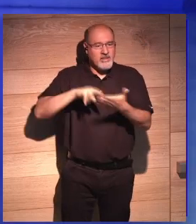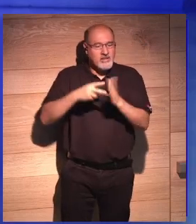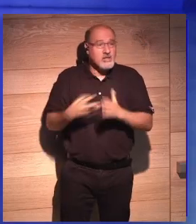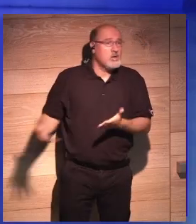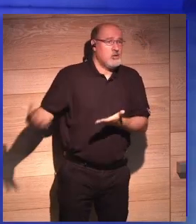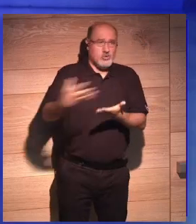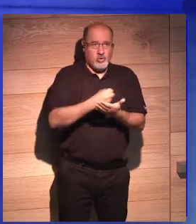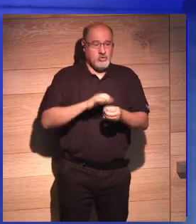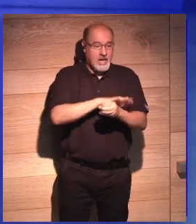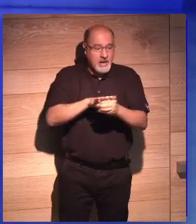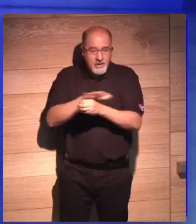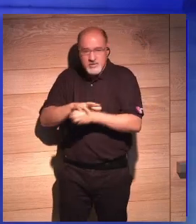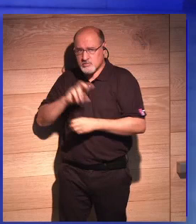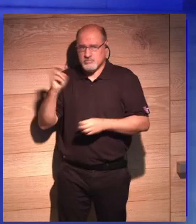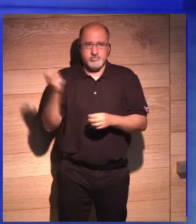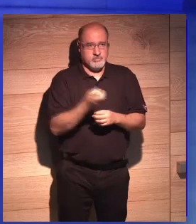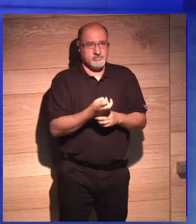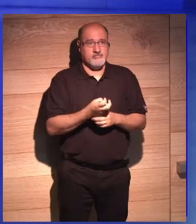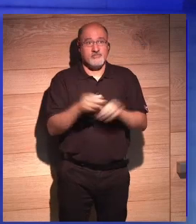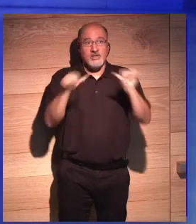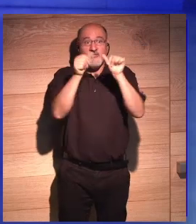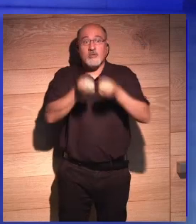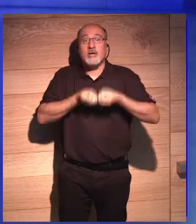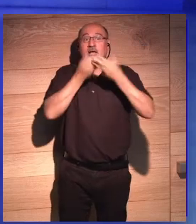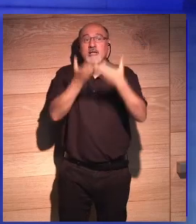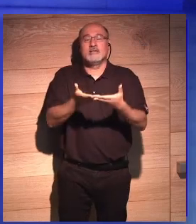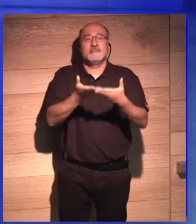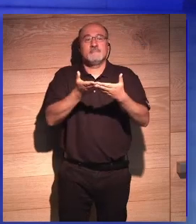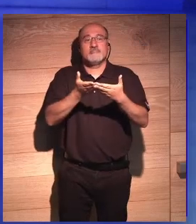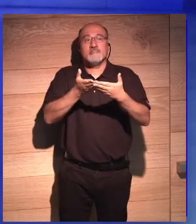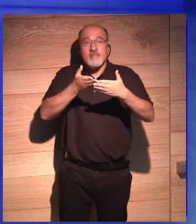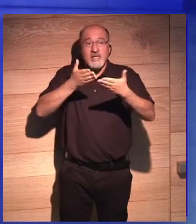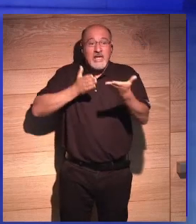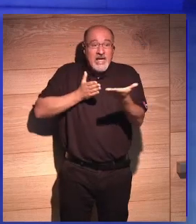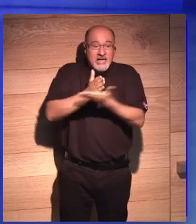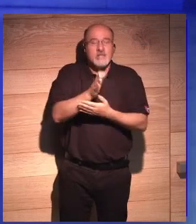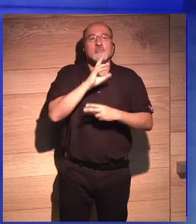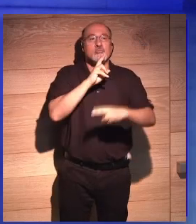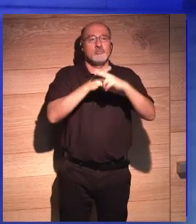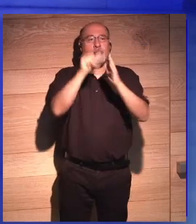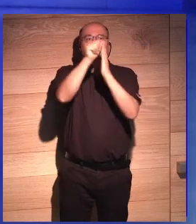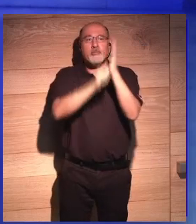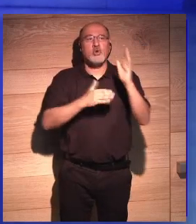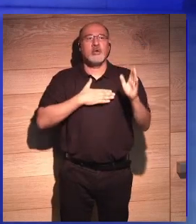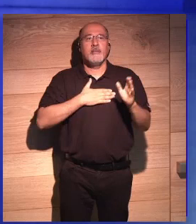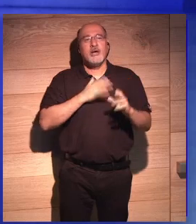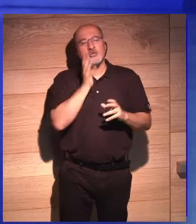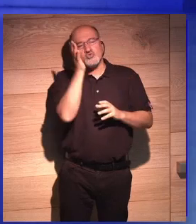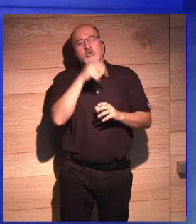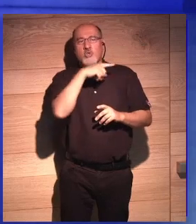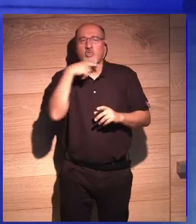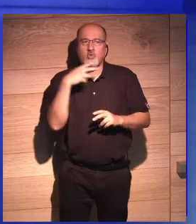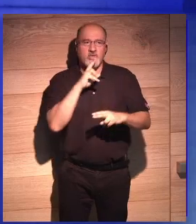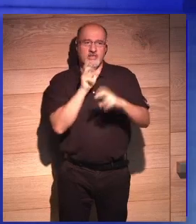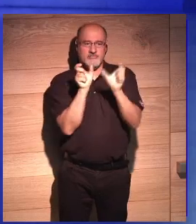But the way that we've been expressing it is through Sweet Dreams. And Sweet Dreams, we took it to Sundance in January. And this year